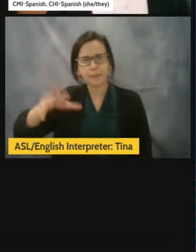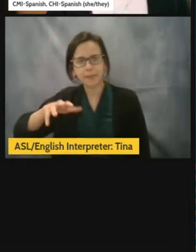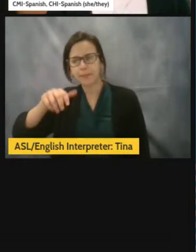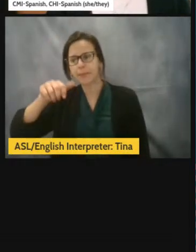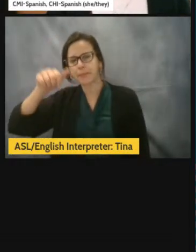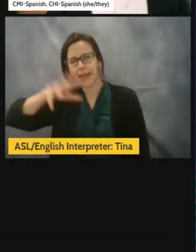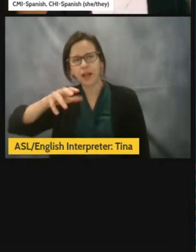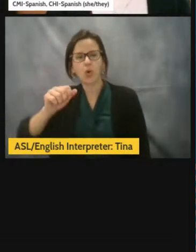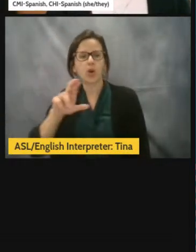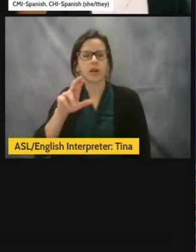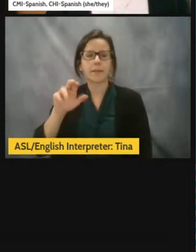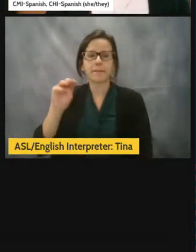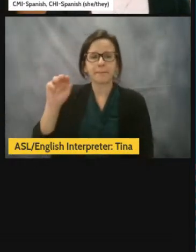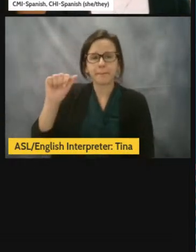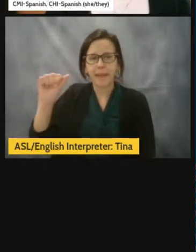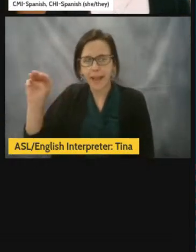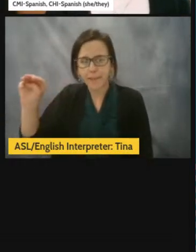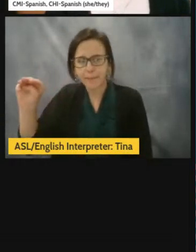sound of their voice.